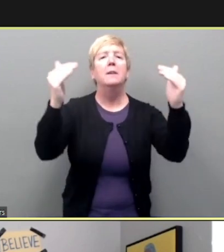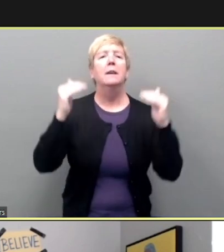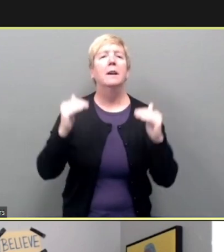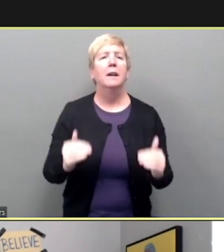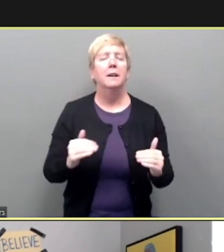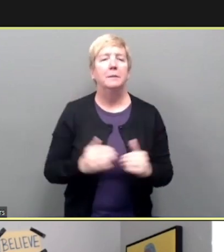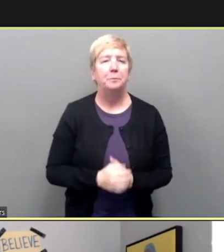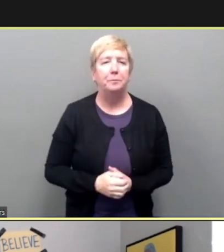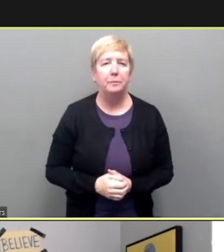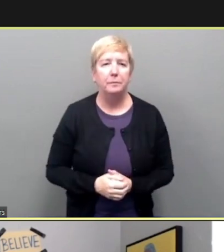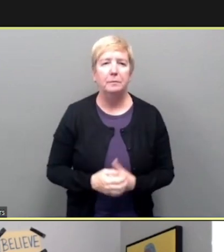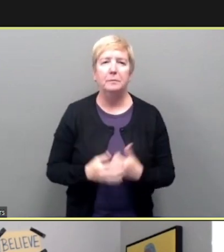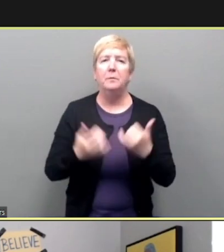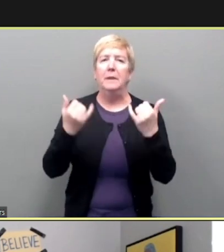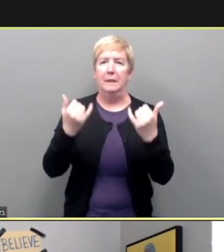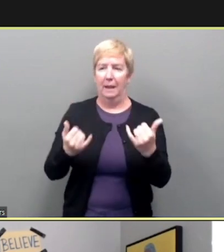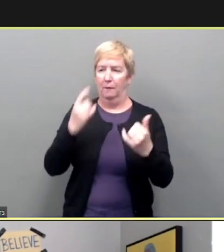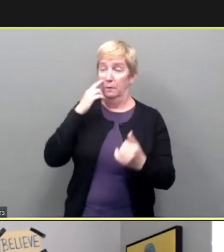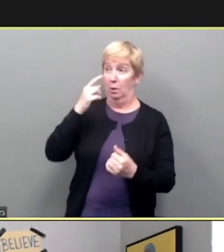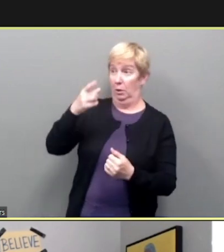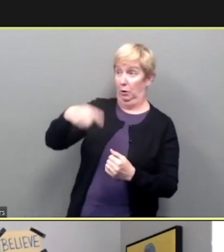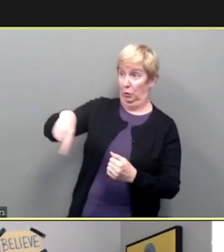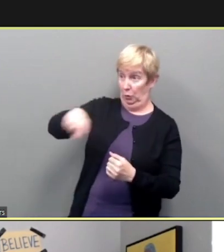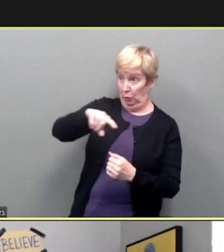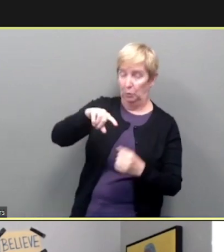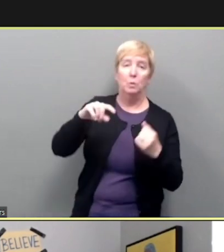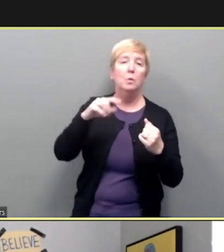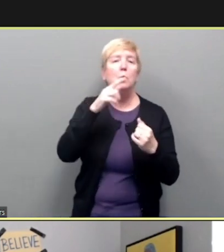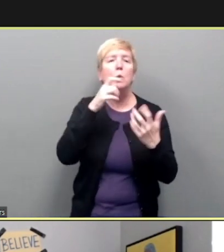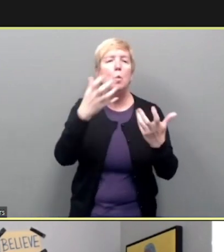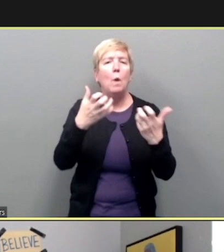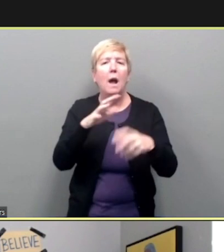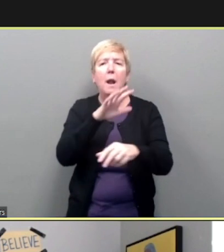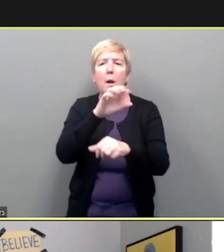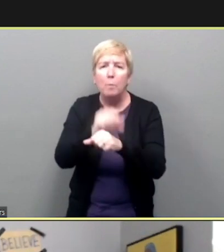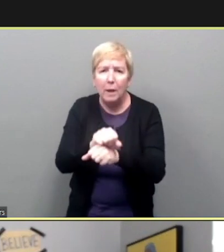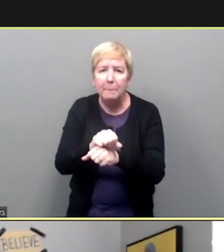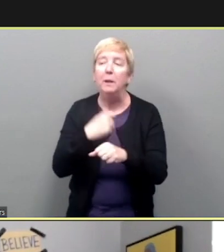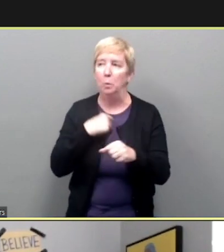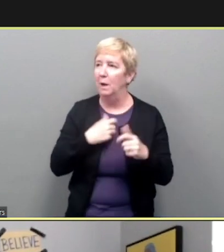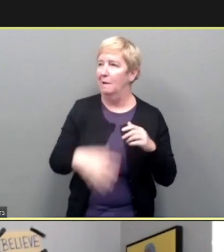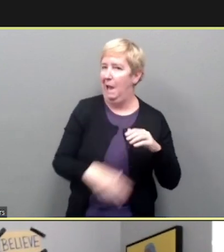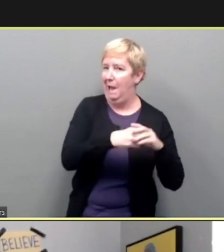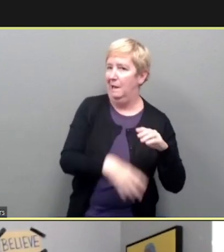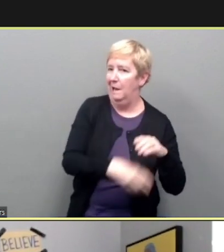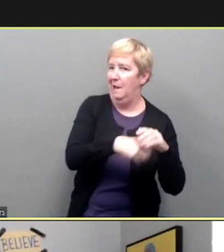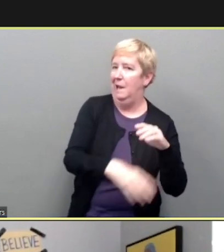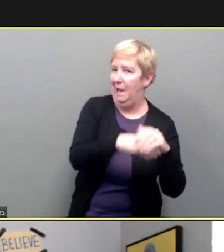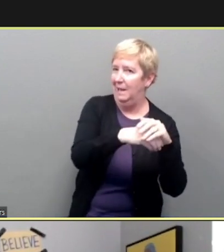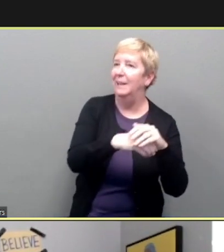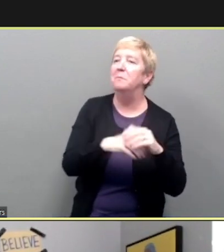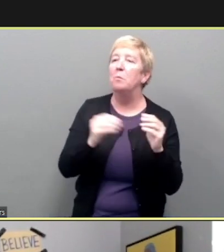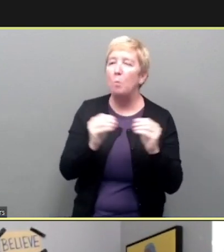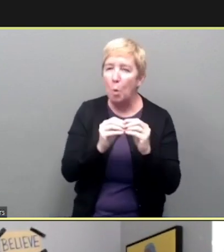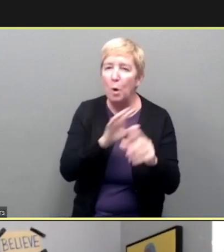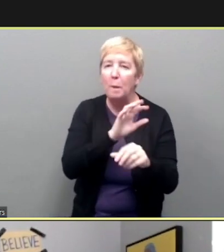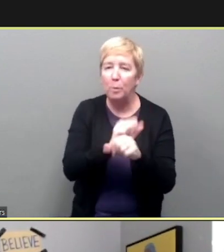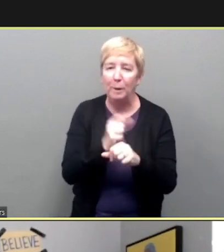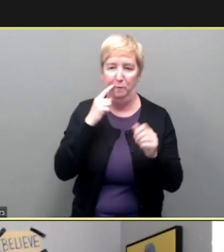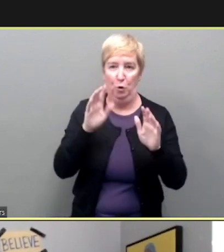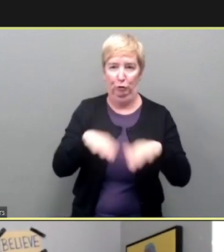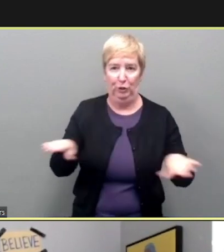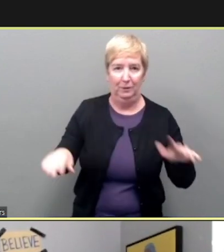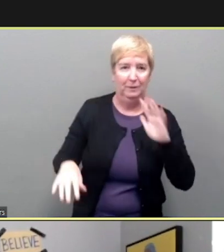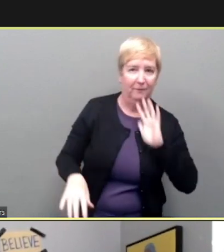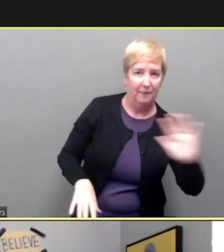We're also, for those of you, once again, looking for appointments, we're adding more appointments to 5 to 11-year-olds daily. There's